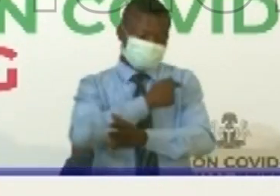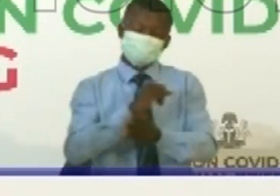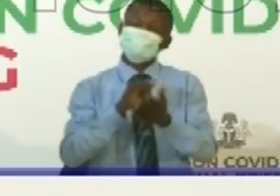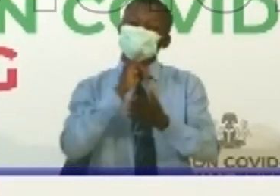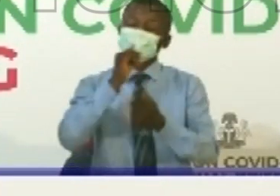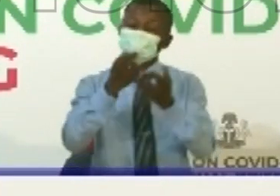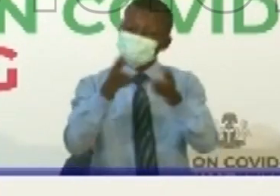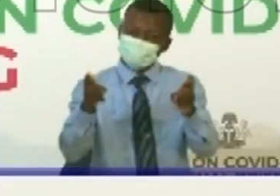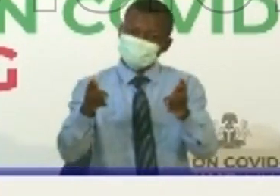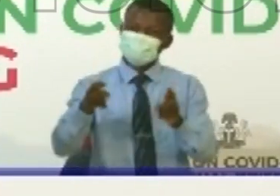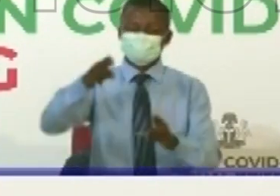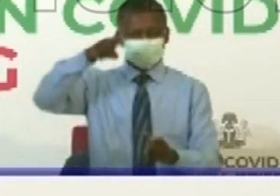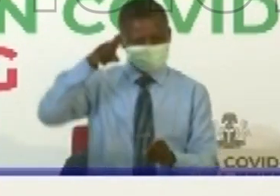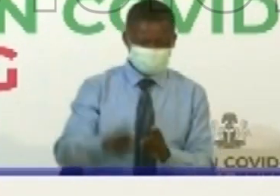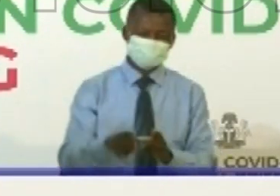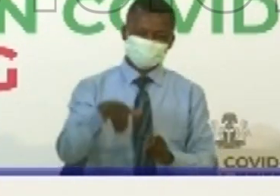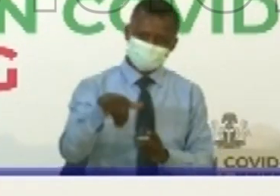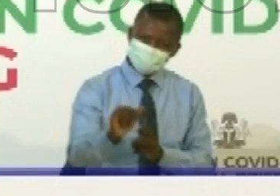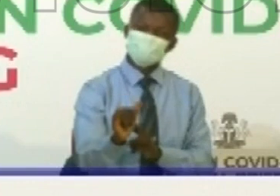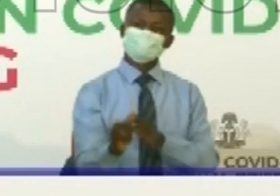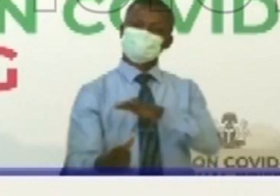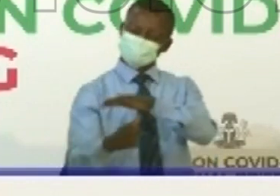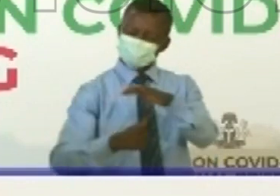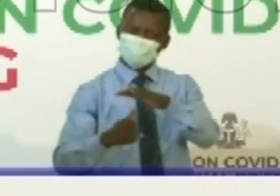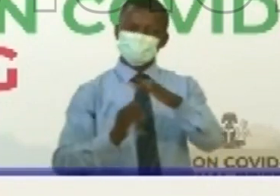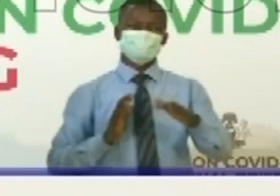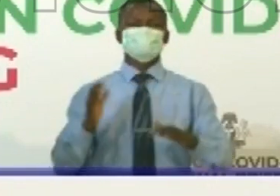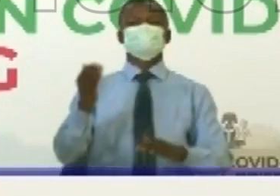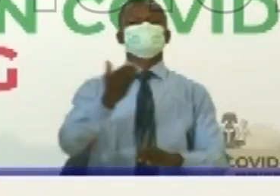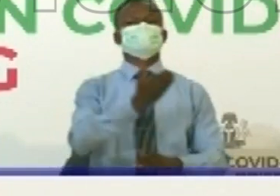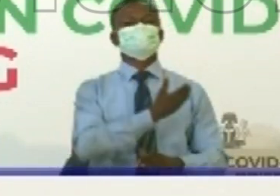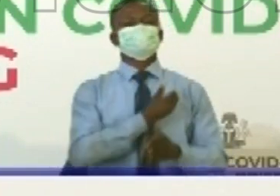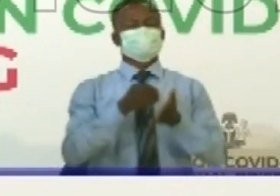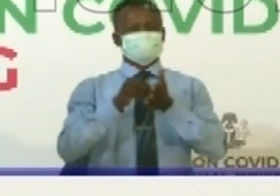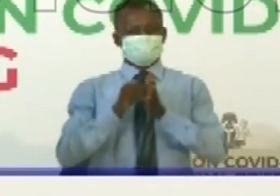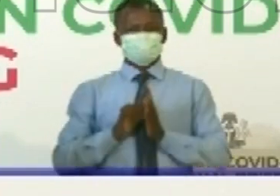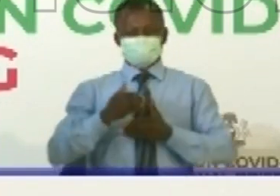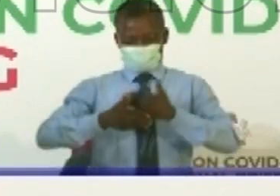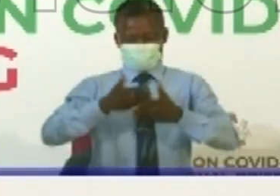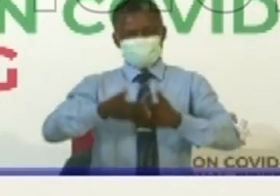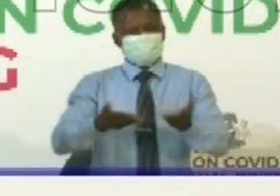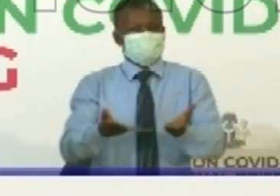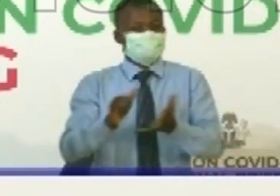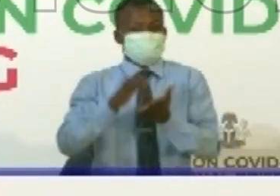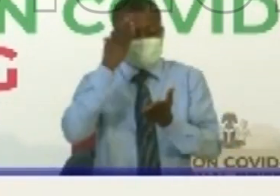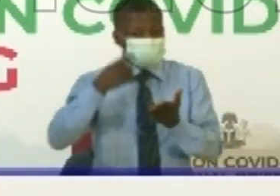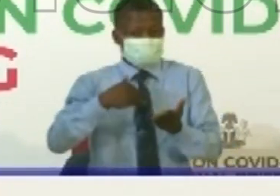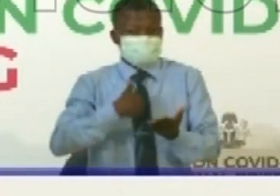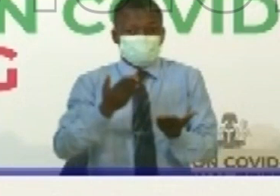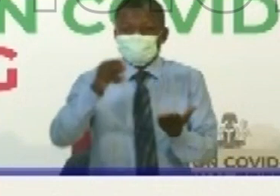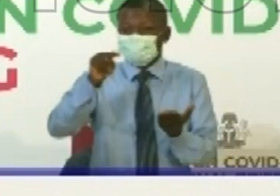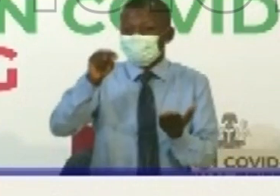it will still be subjected to our own processes here. That's where we have NAFDAC, we have National Institute